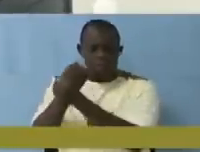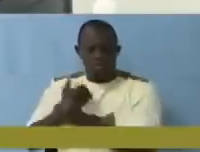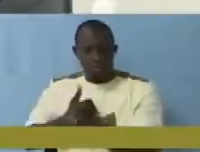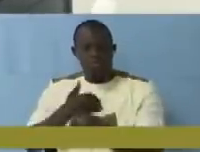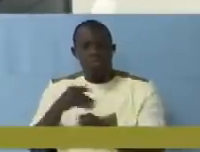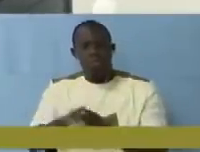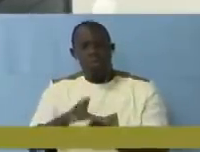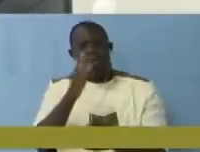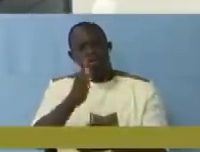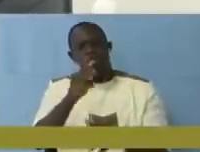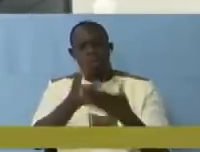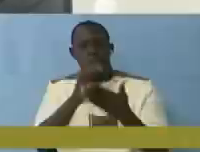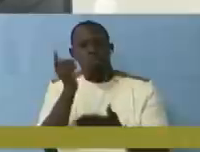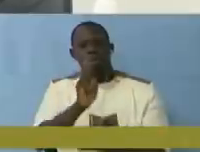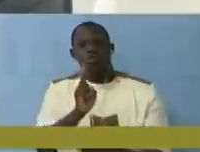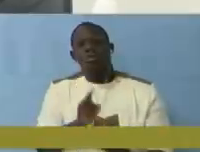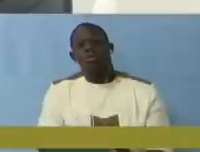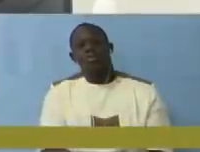Isn't it?